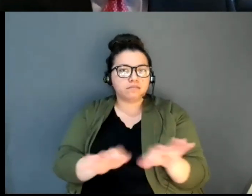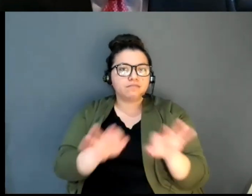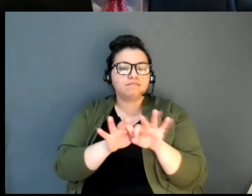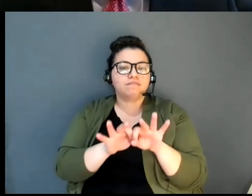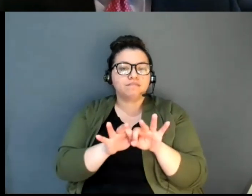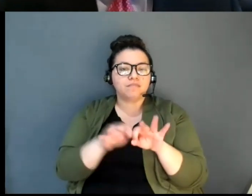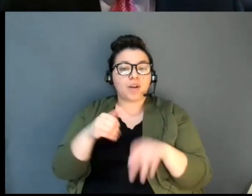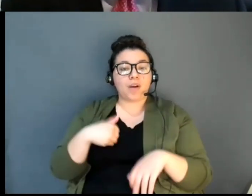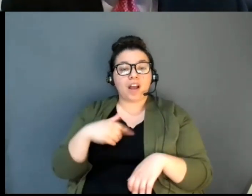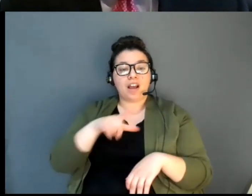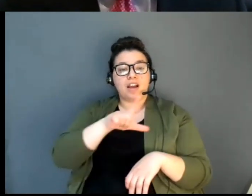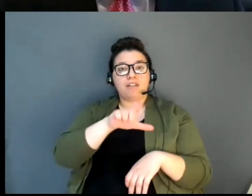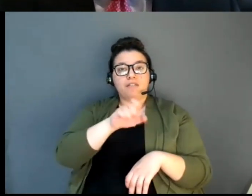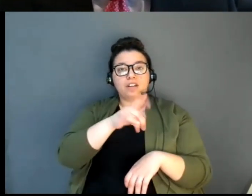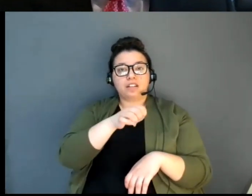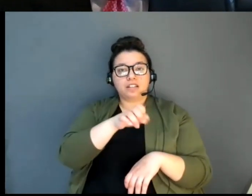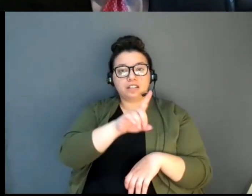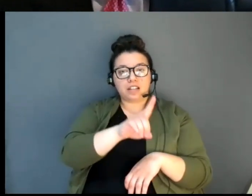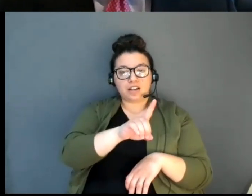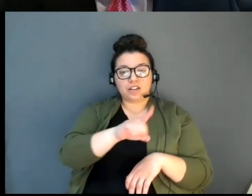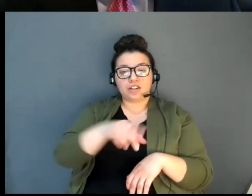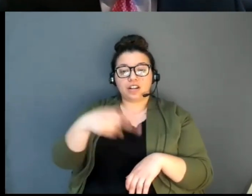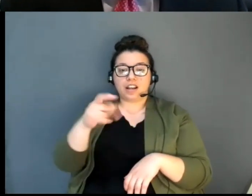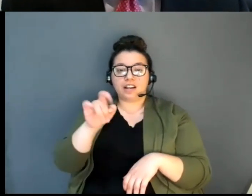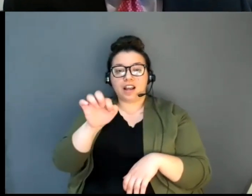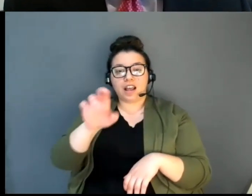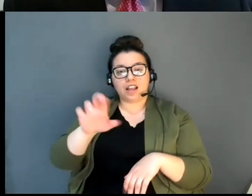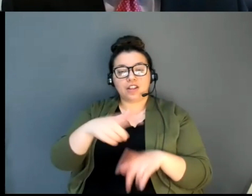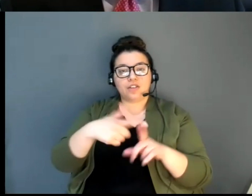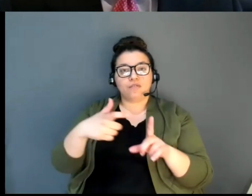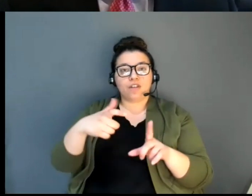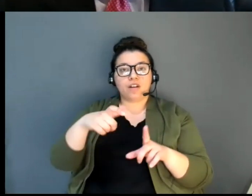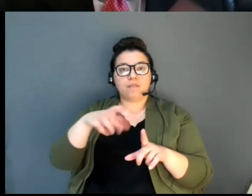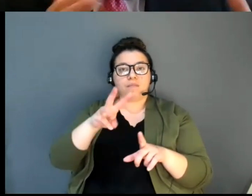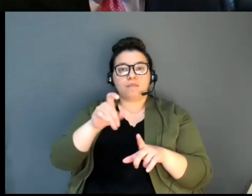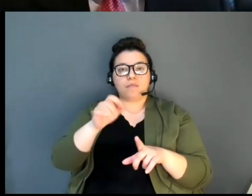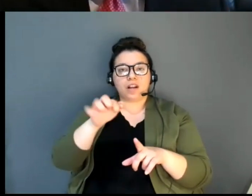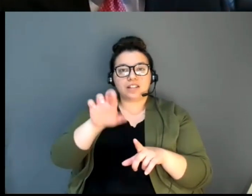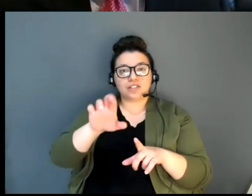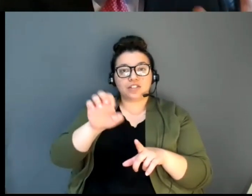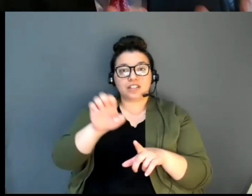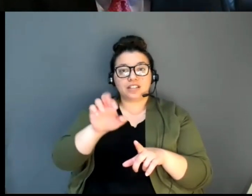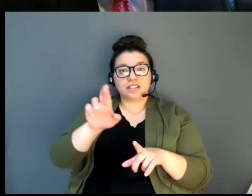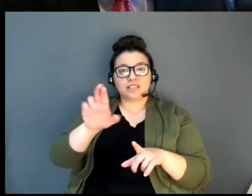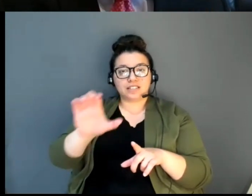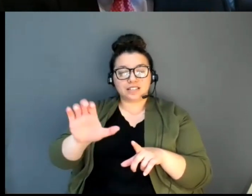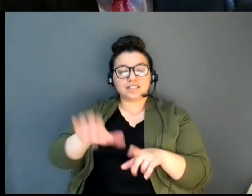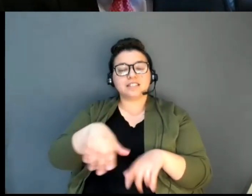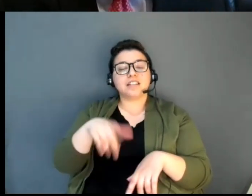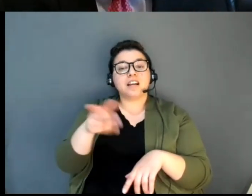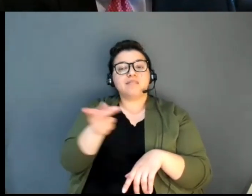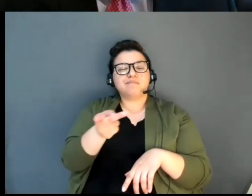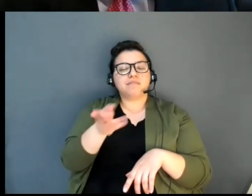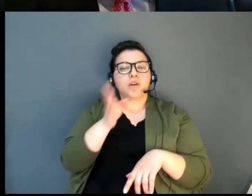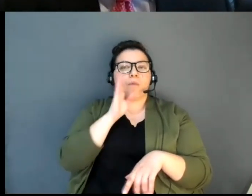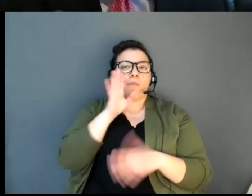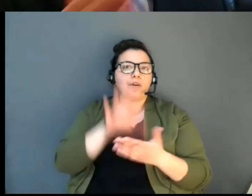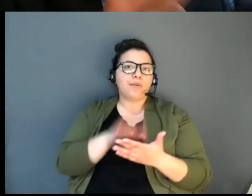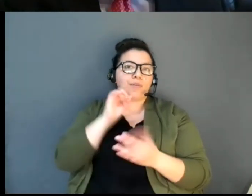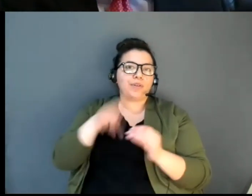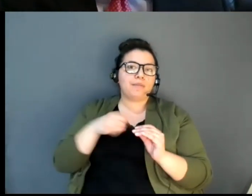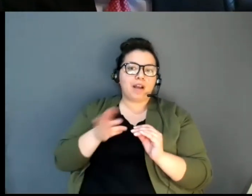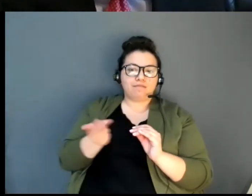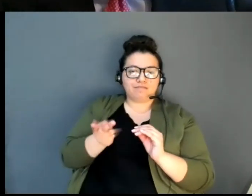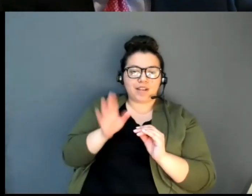Heather Steele from Pesner, PLC. Really happy to have them, and we'll learn all about them in just a few minutes. We want to